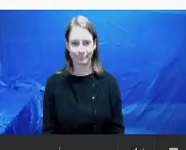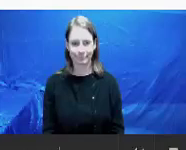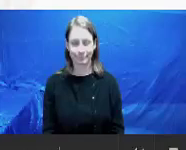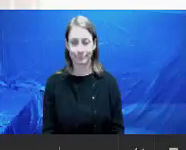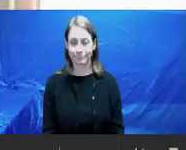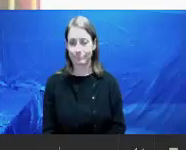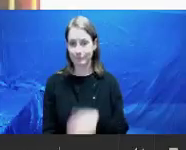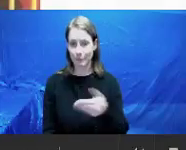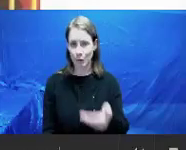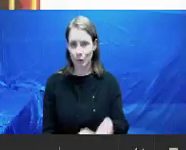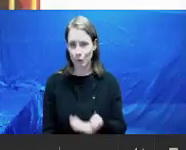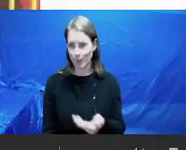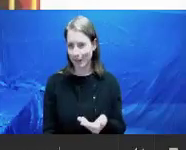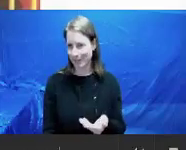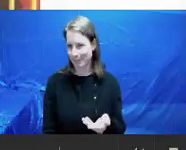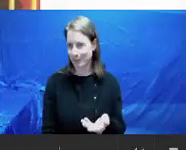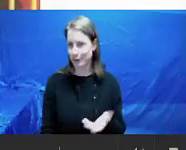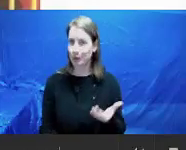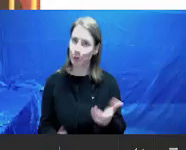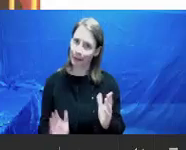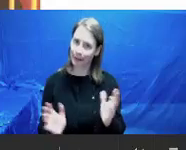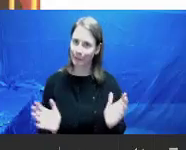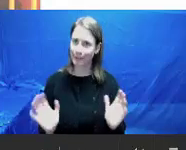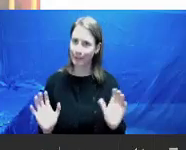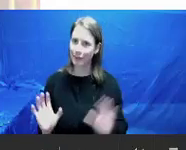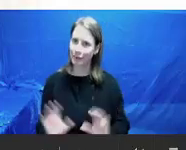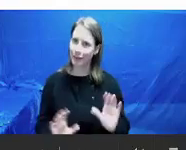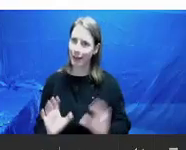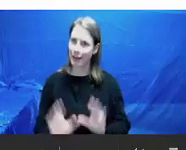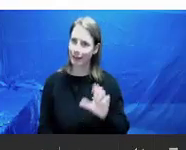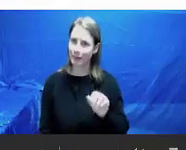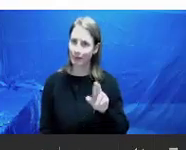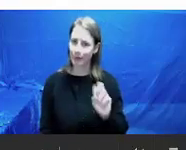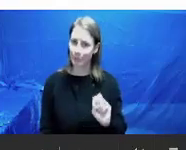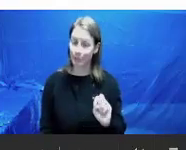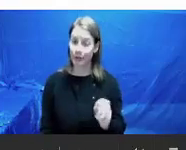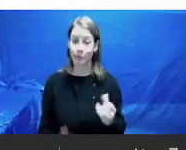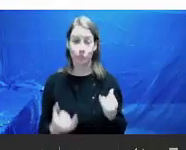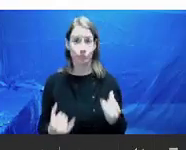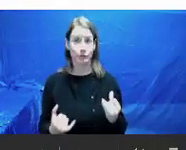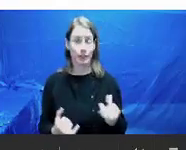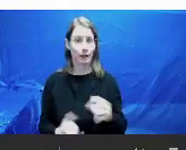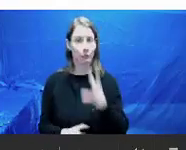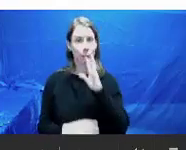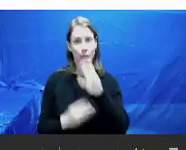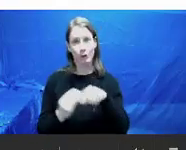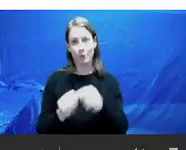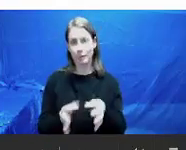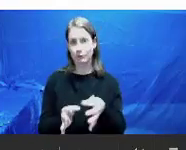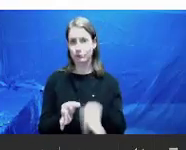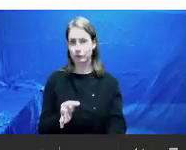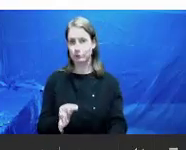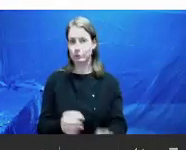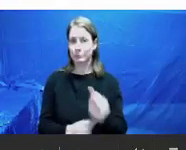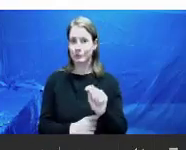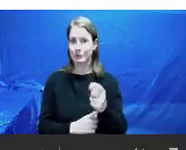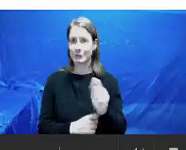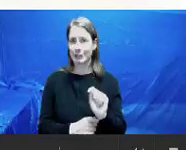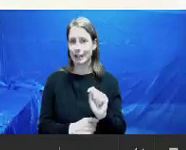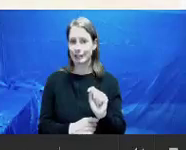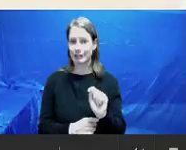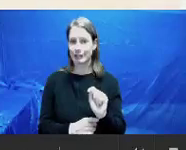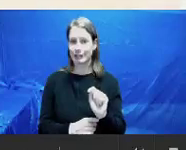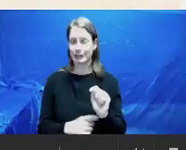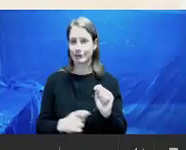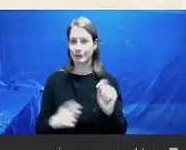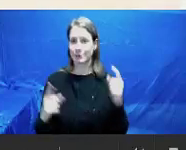Welcome to Let's Chat Core. I'm Sarah Brown Wessling. Today's topic is simplifying text complexity. Our